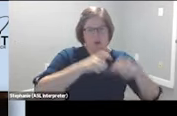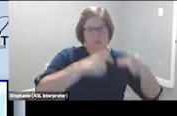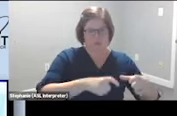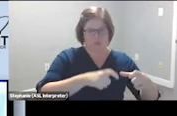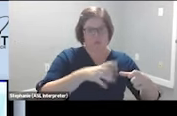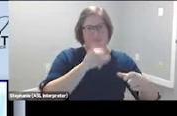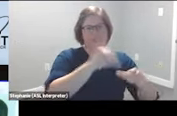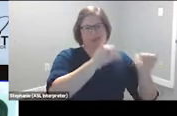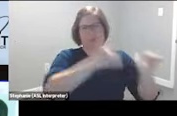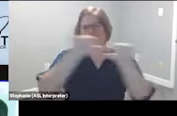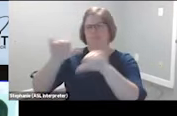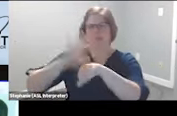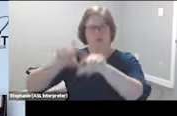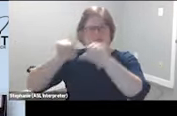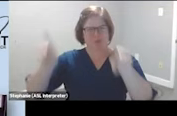is on the screen.